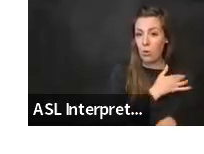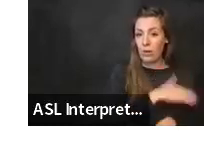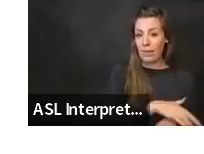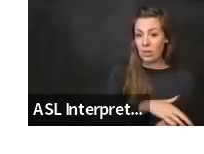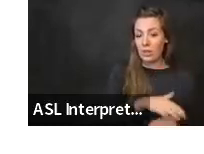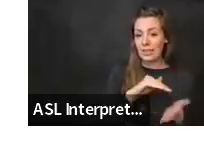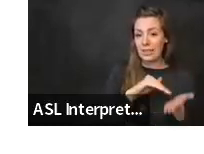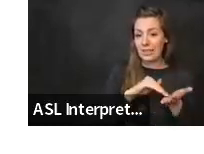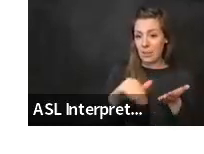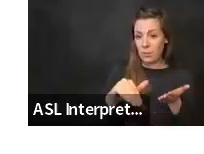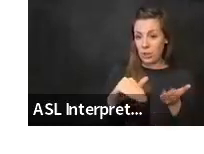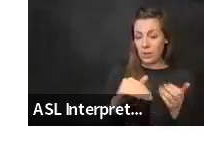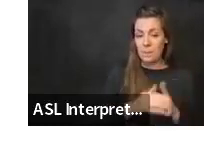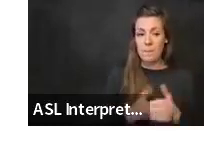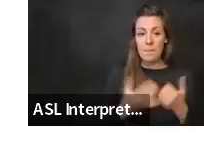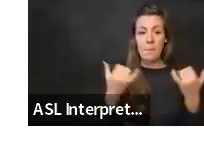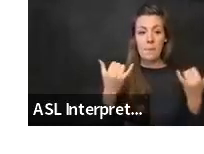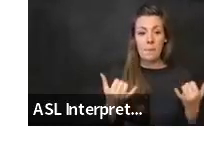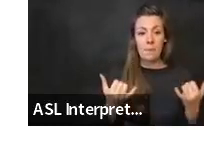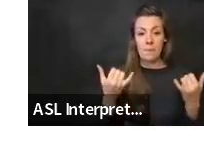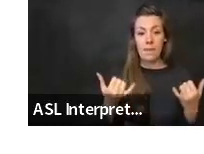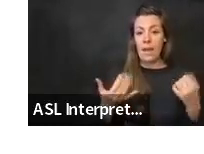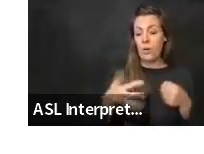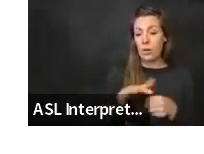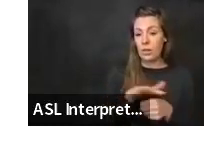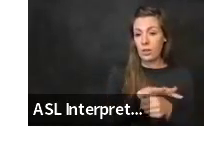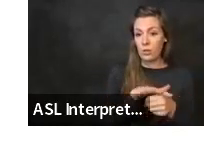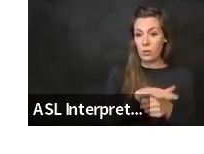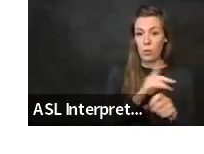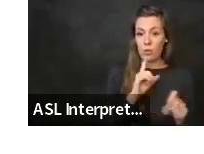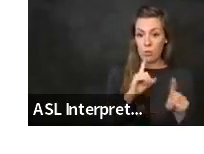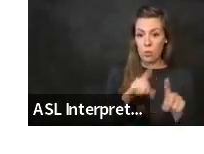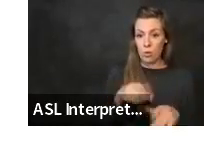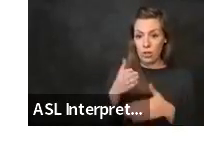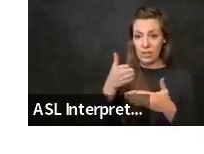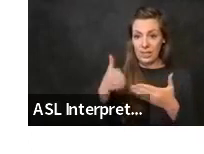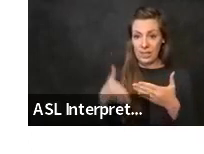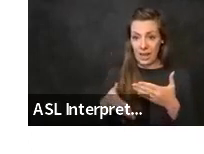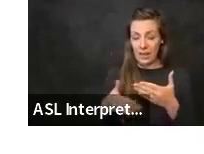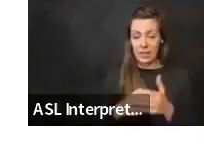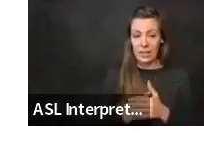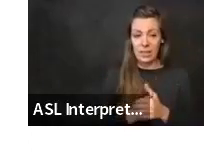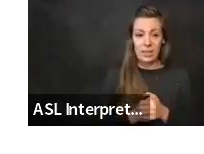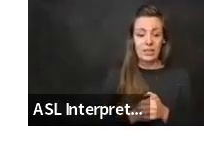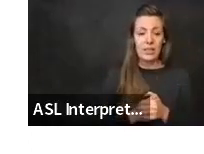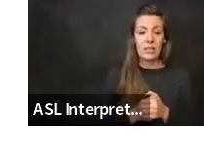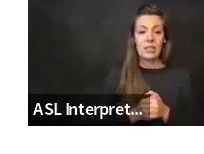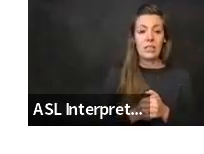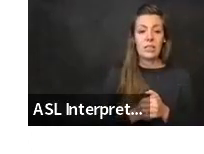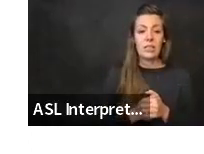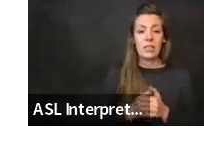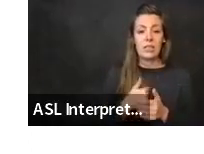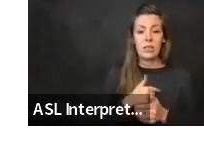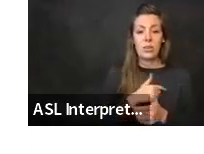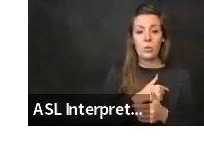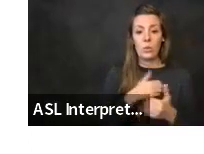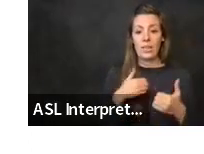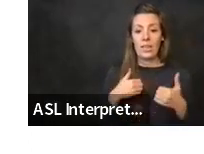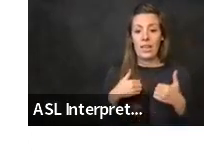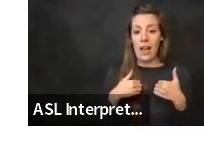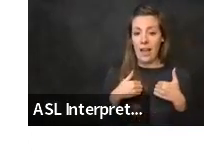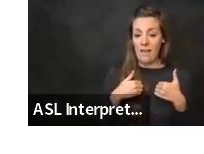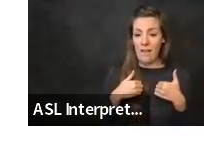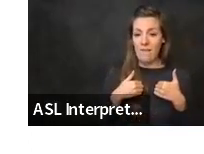Now, in the local order side, here at Sonoma County, we have extended or